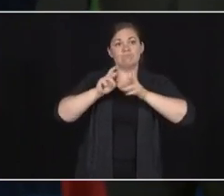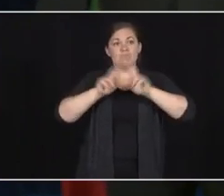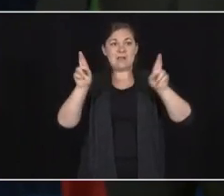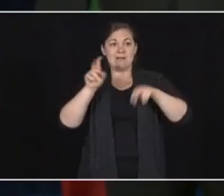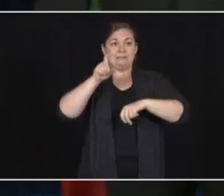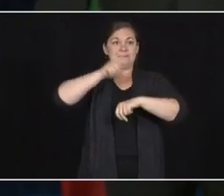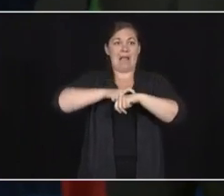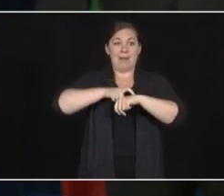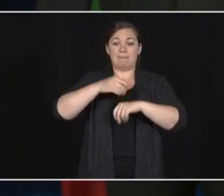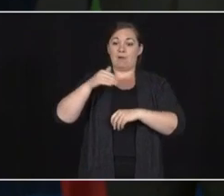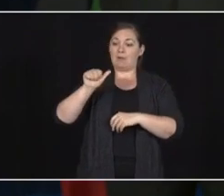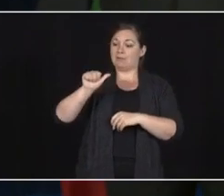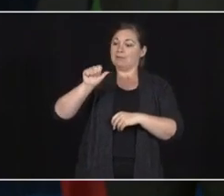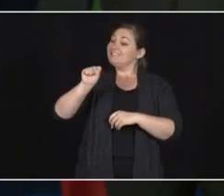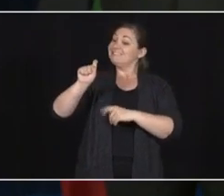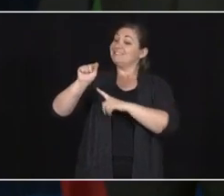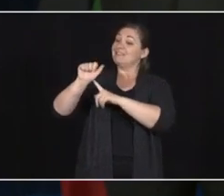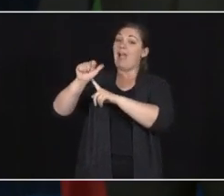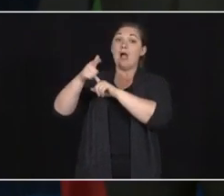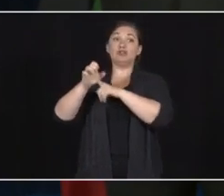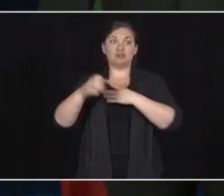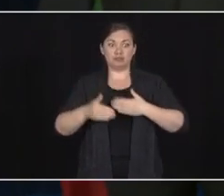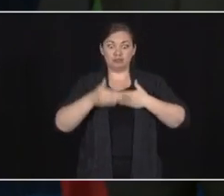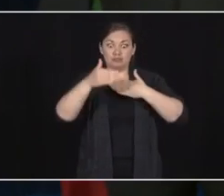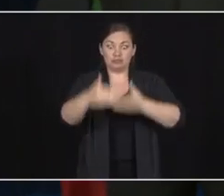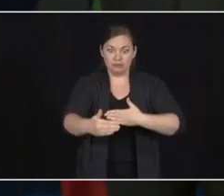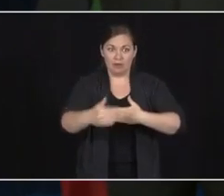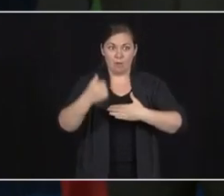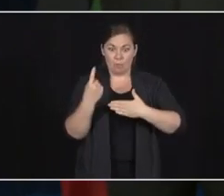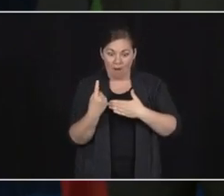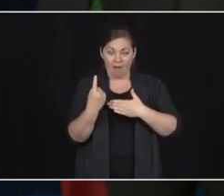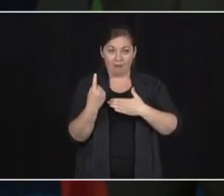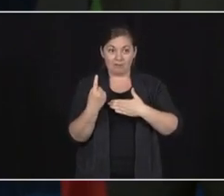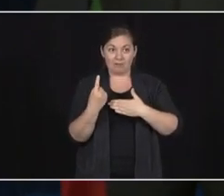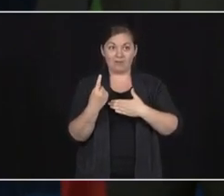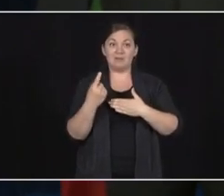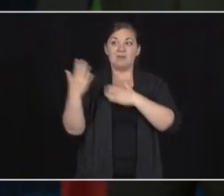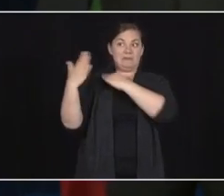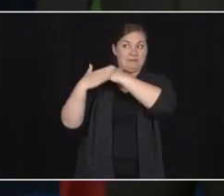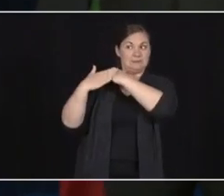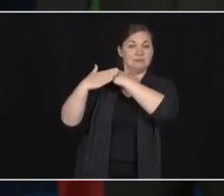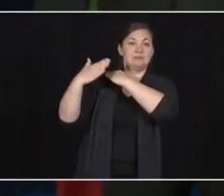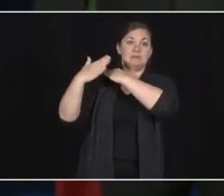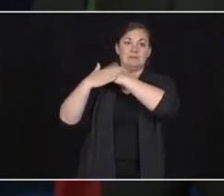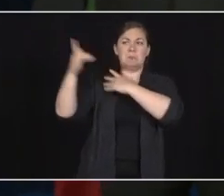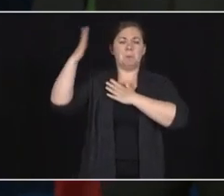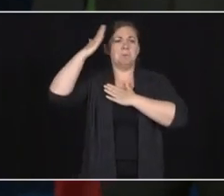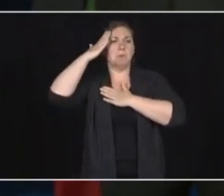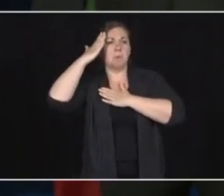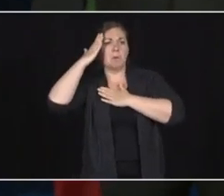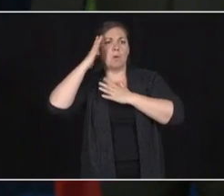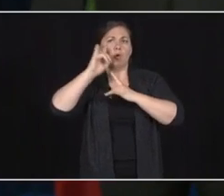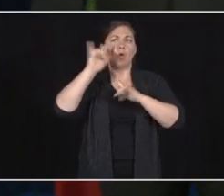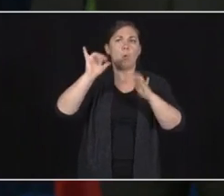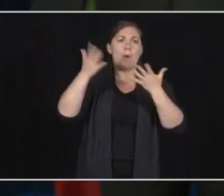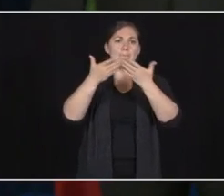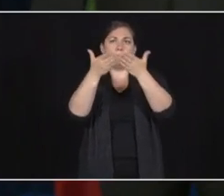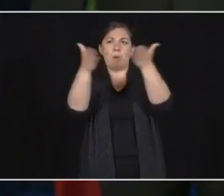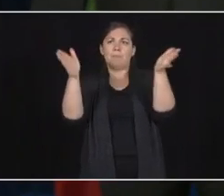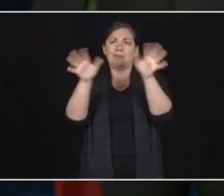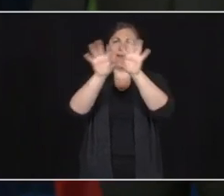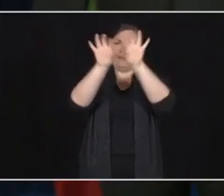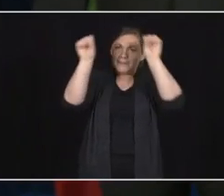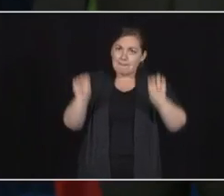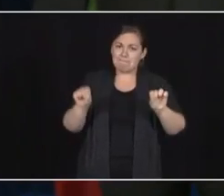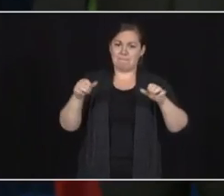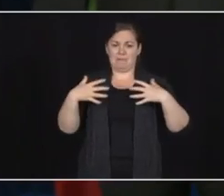economy with his guidance and his knowledge of our public health system. But there are also